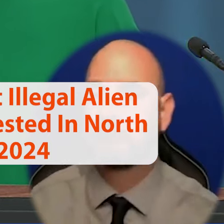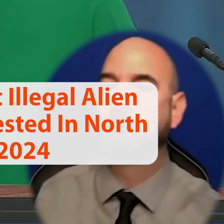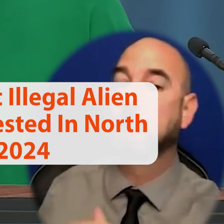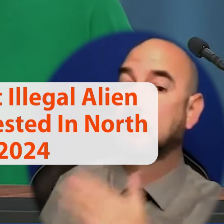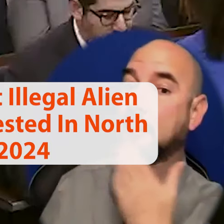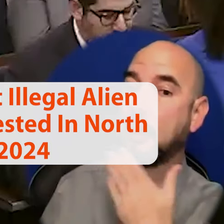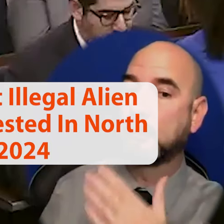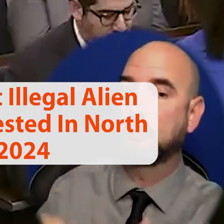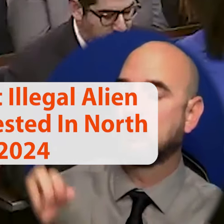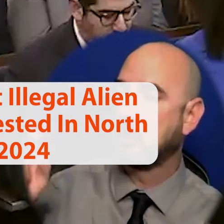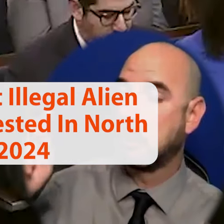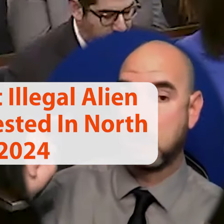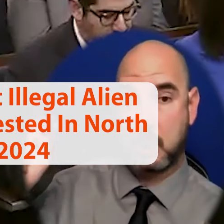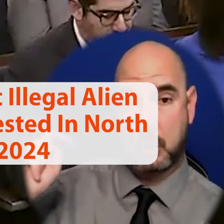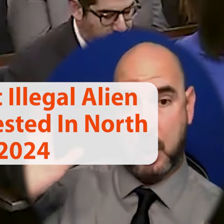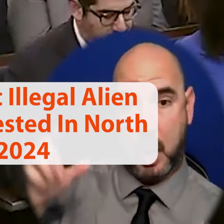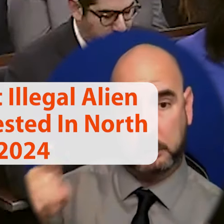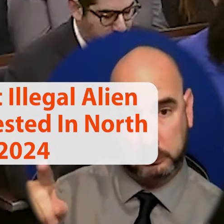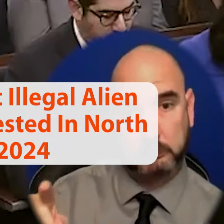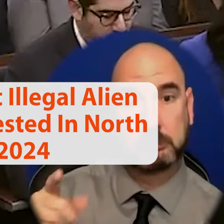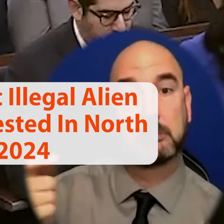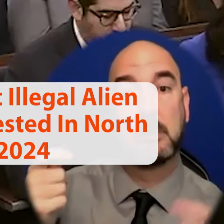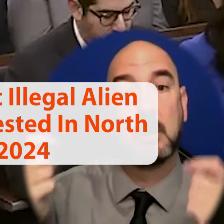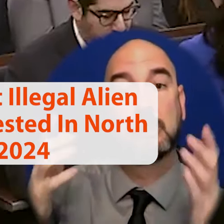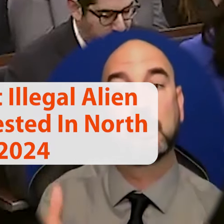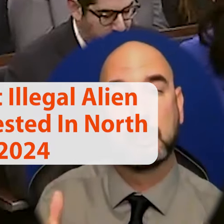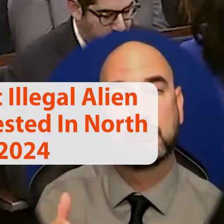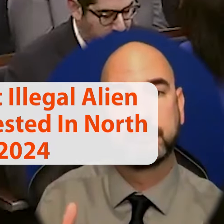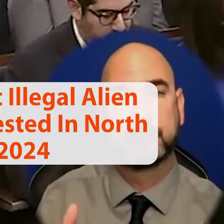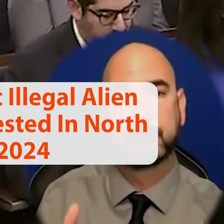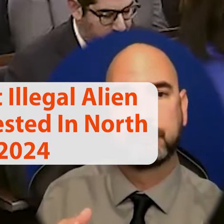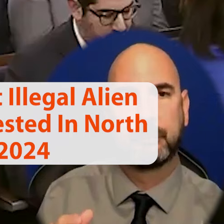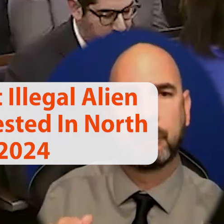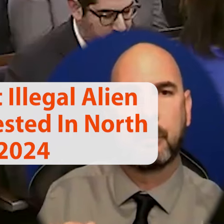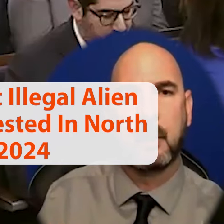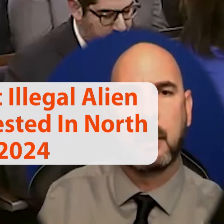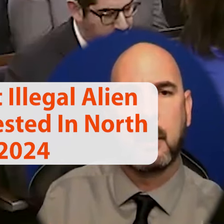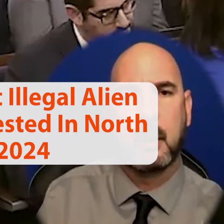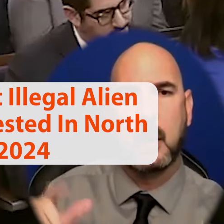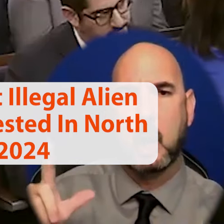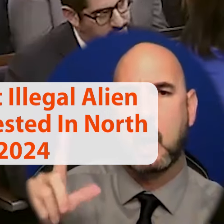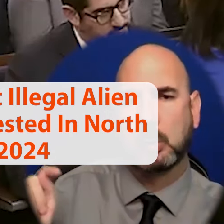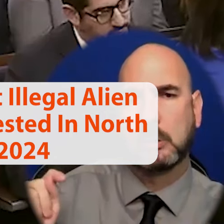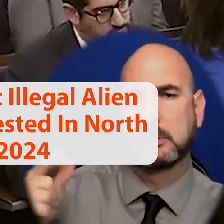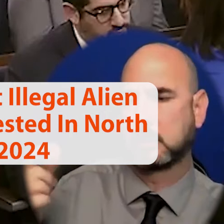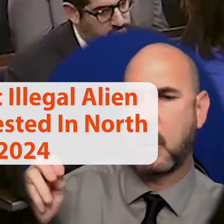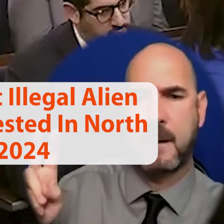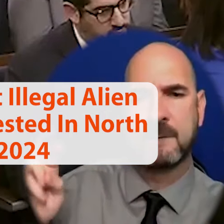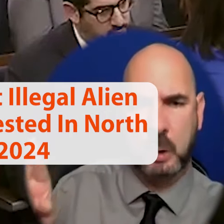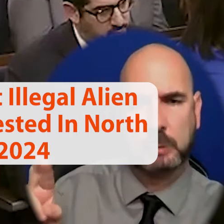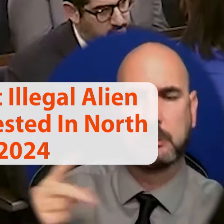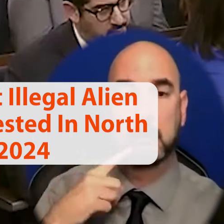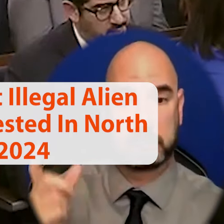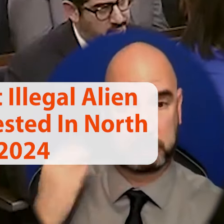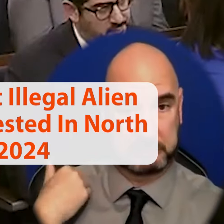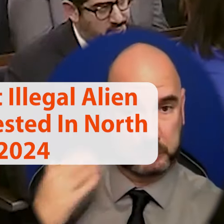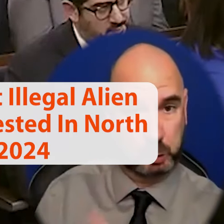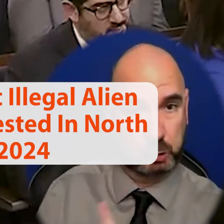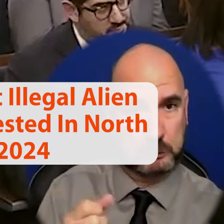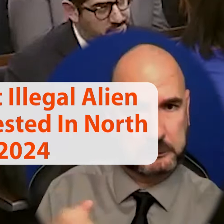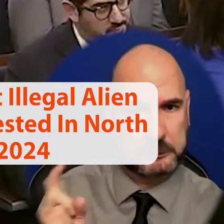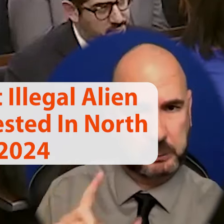The North Carolina Lieutenant Governor and other state officials sent a White House letter about Awet Hagos, who was arrested in the state last week. I'm wondering